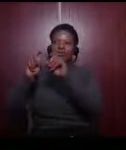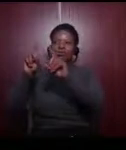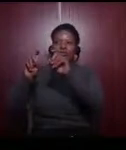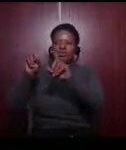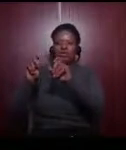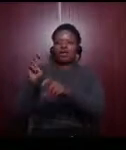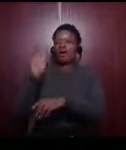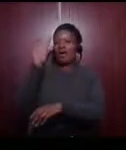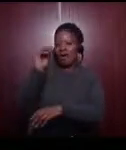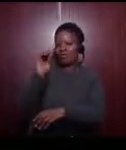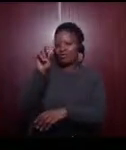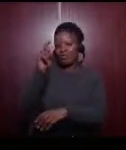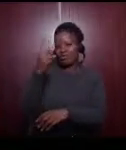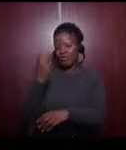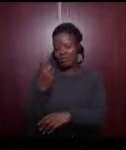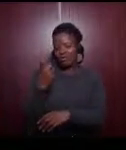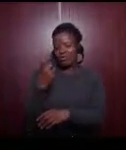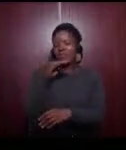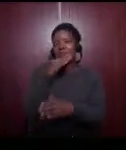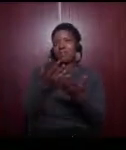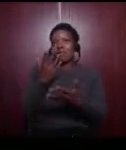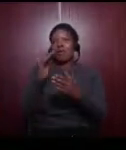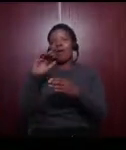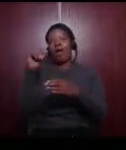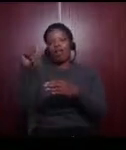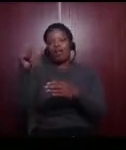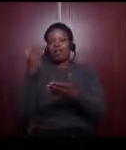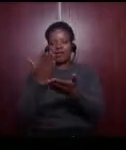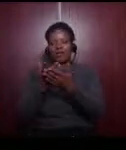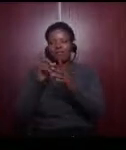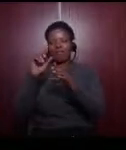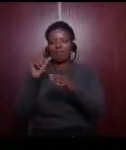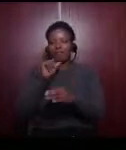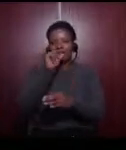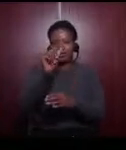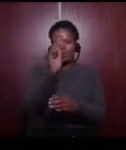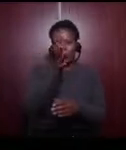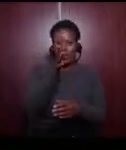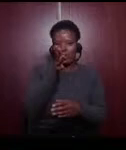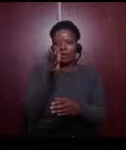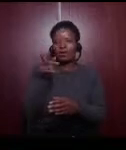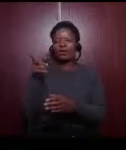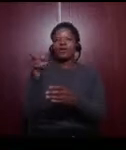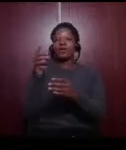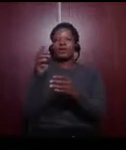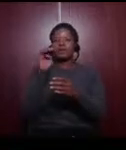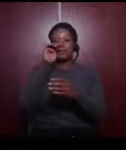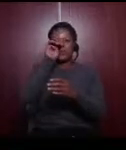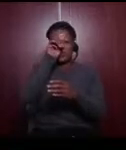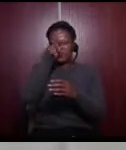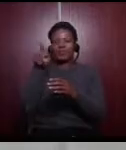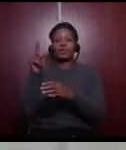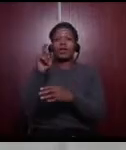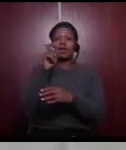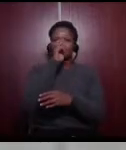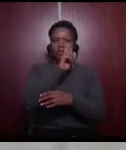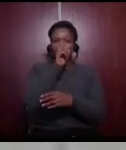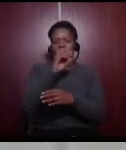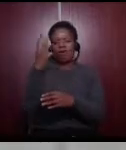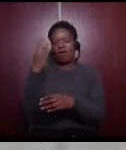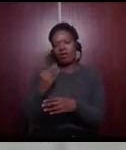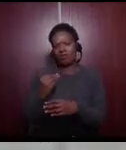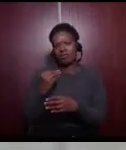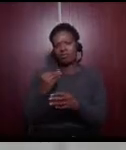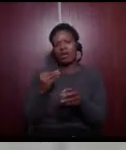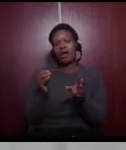as we go forward. Usisi was asking about disaster management as a whole ukuthi thina I